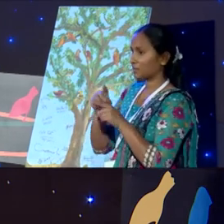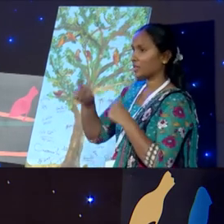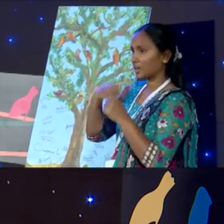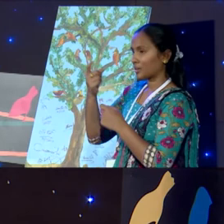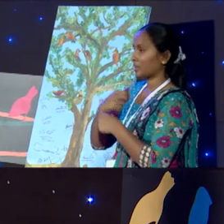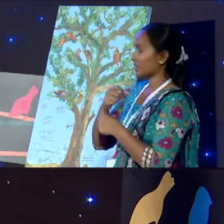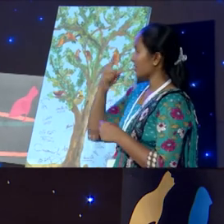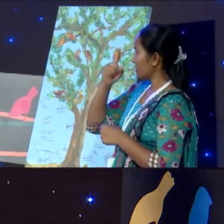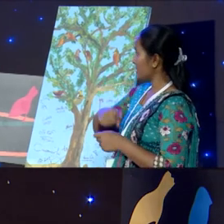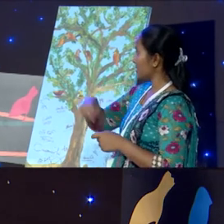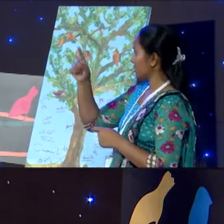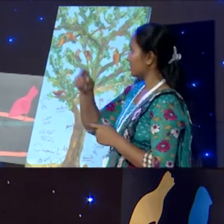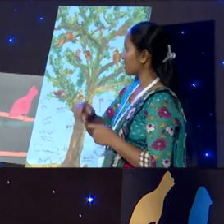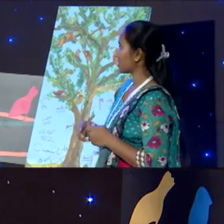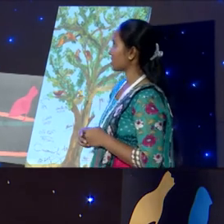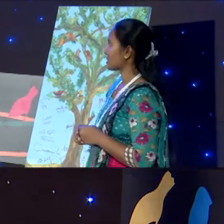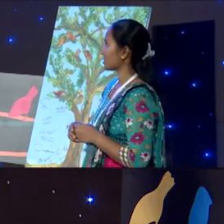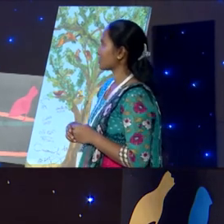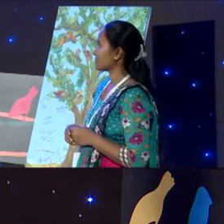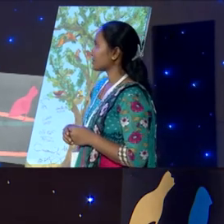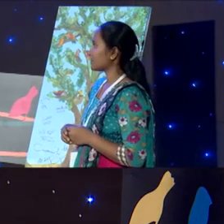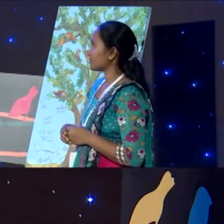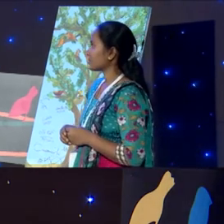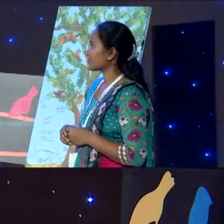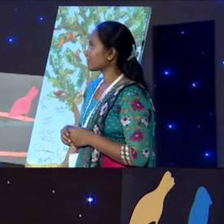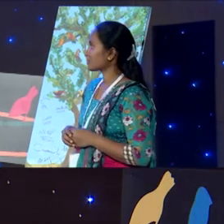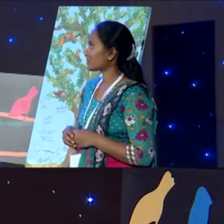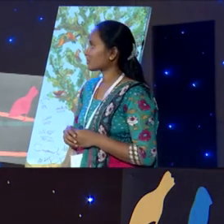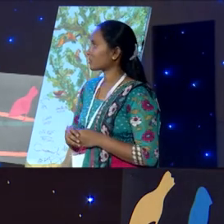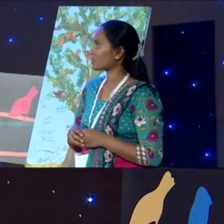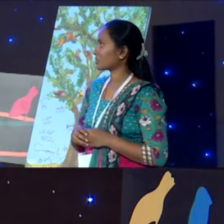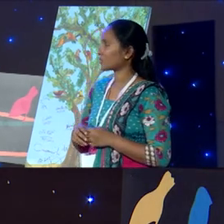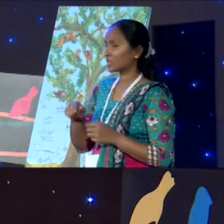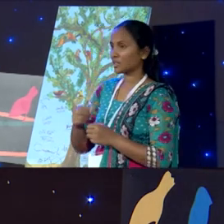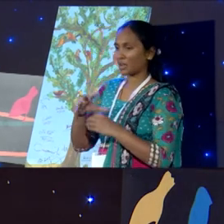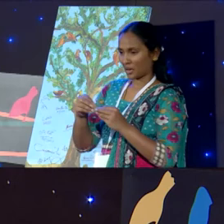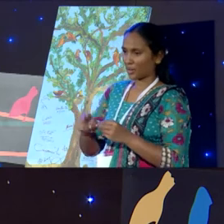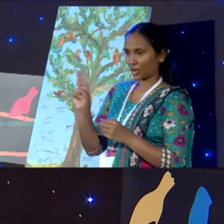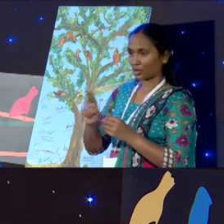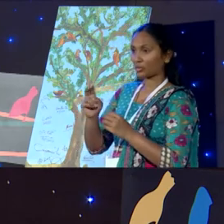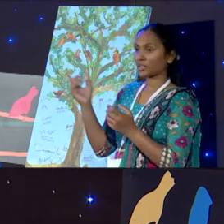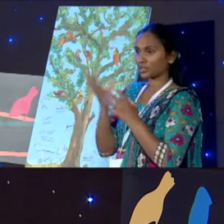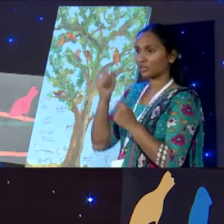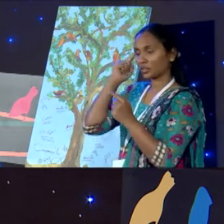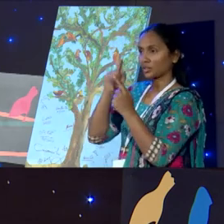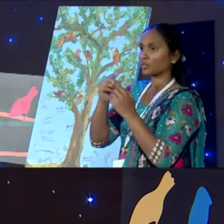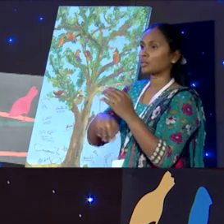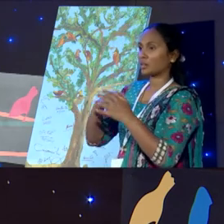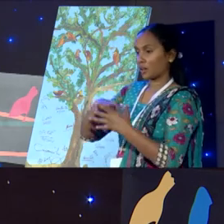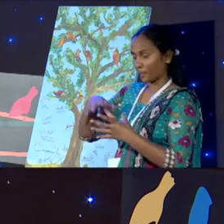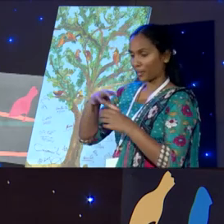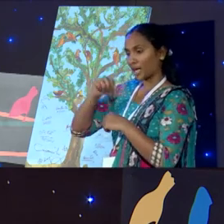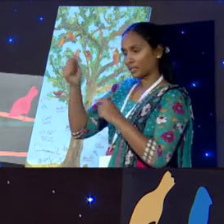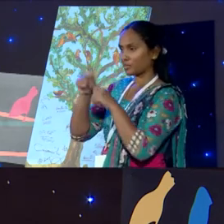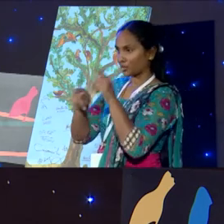in India at different cities and locations. So it needs to go beyond Bangalore. We've done something called social spaces